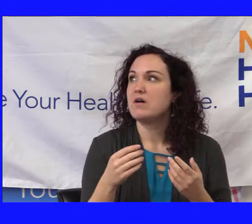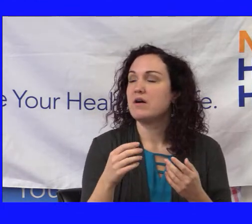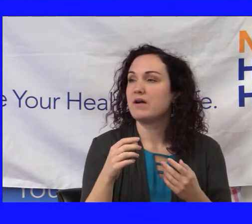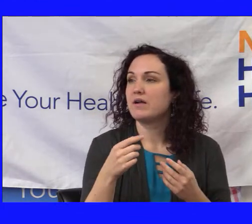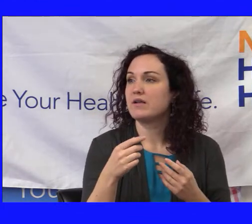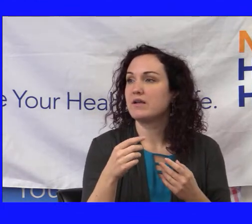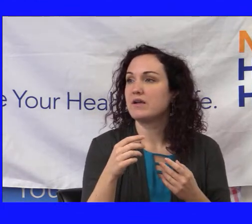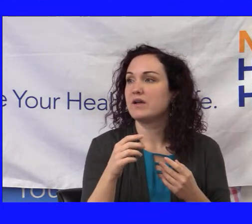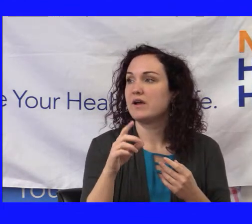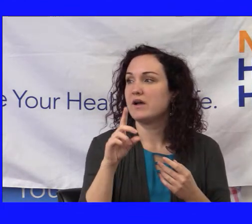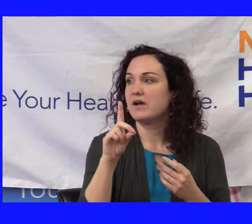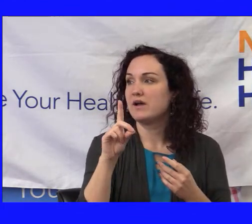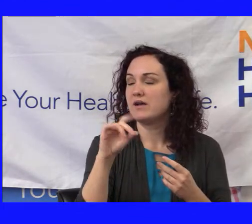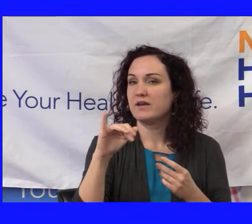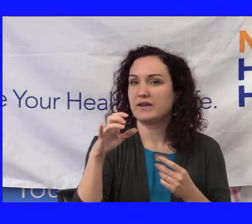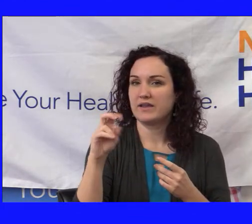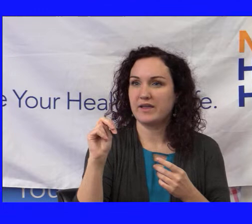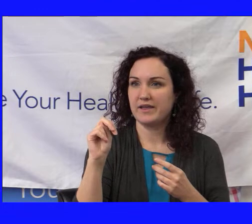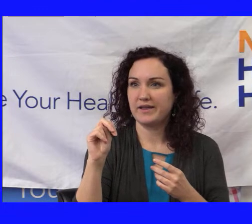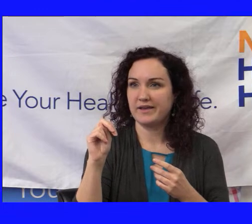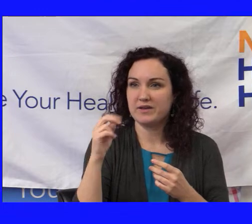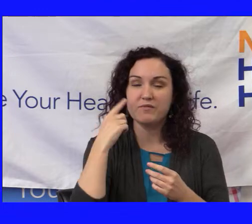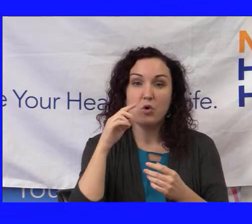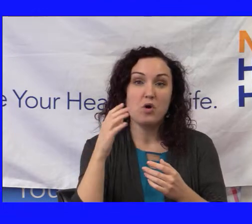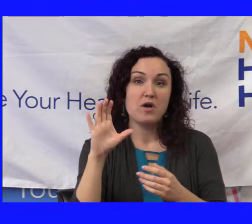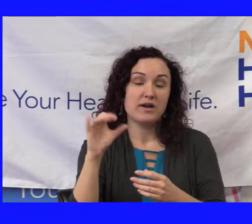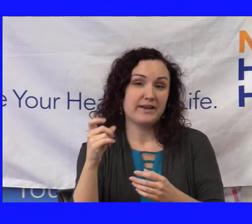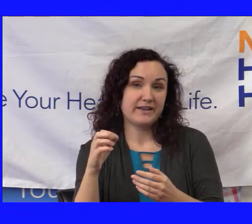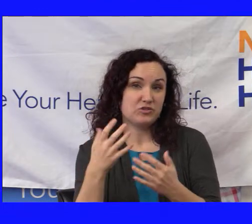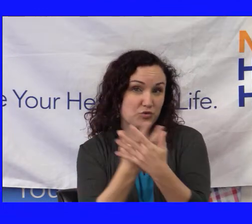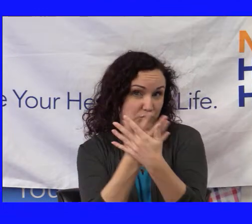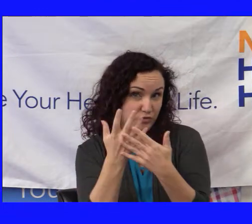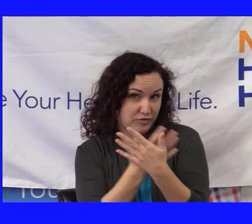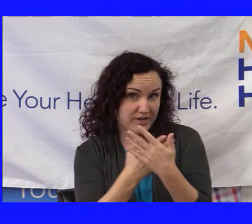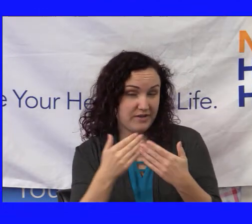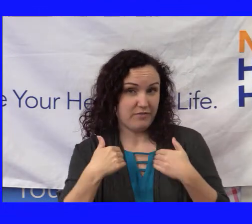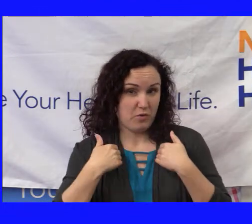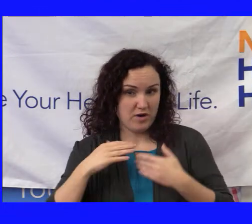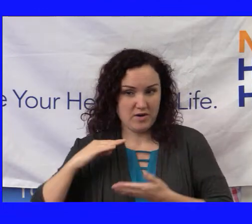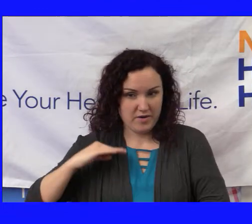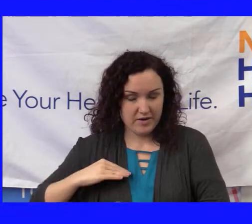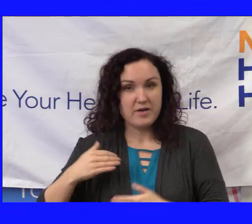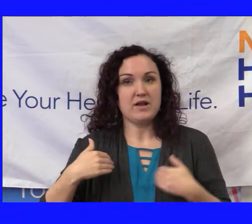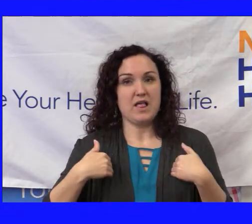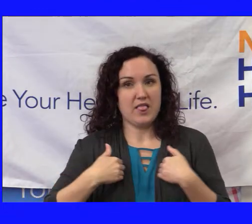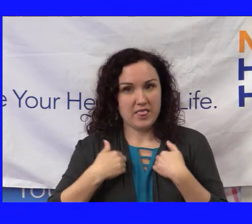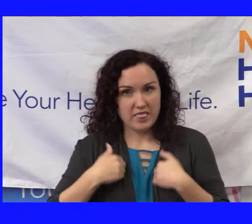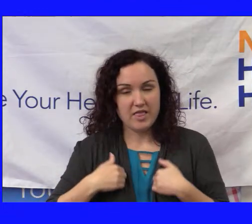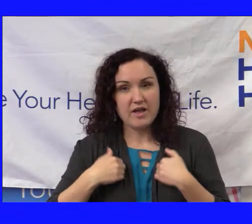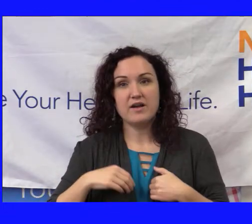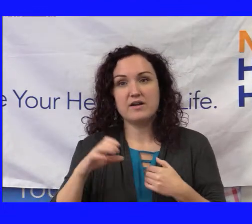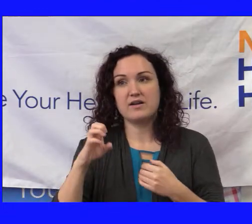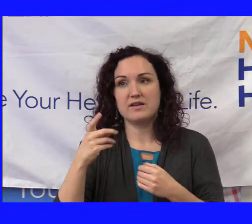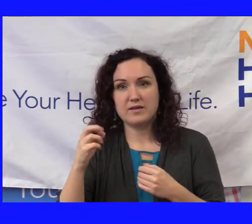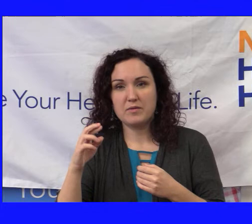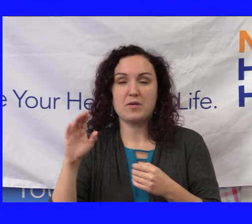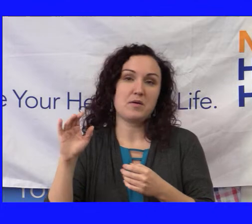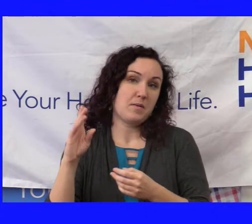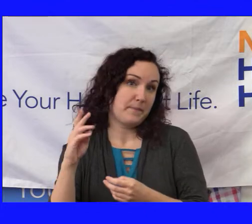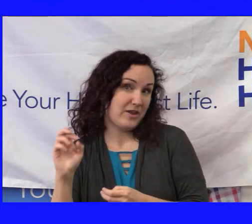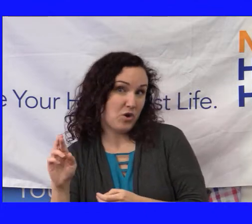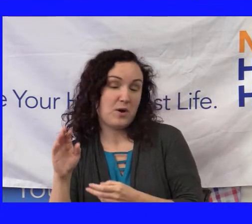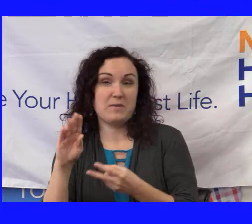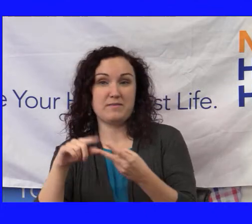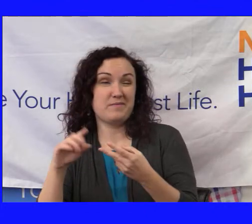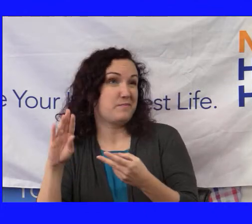DICAN, DICAN integration for cancer screening for both breast and lung, our EMR VNA, which is